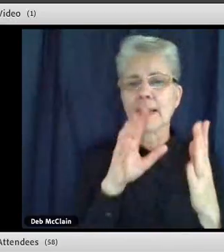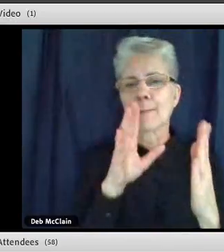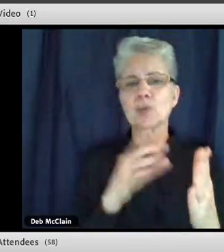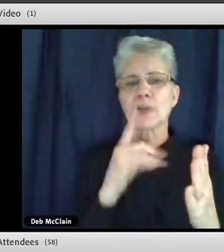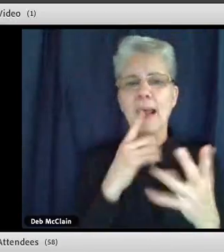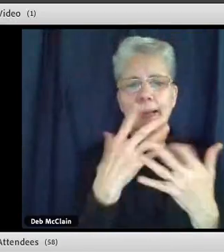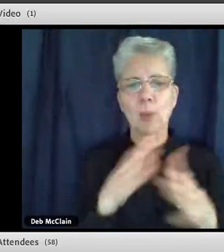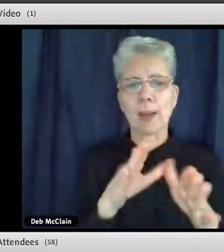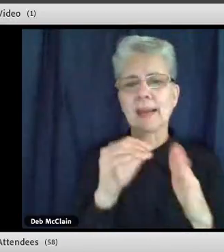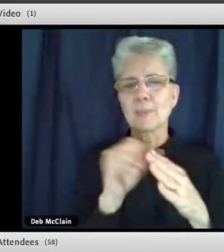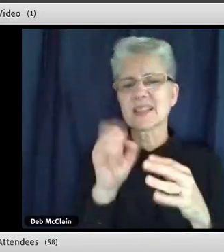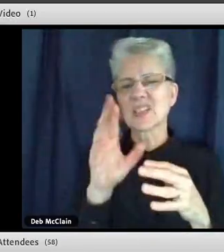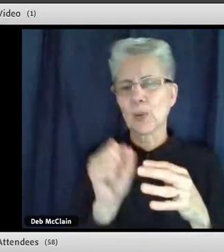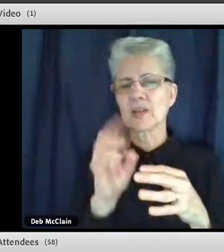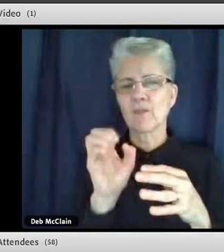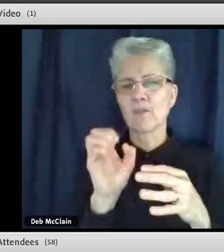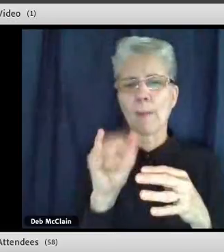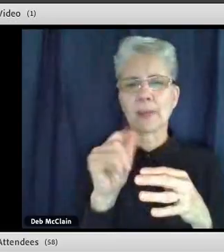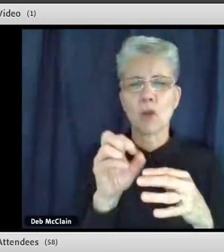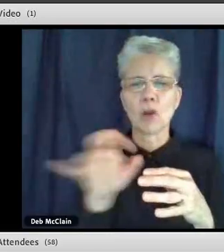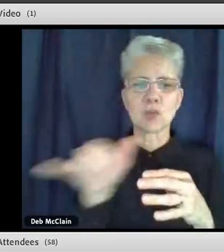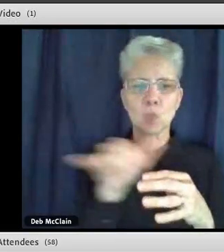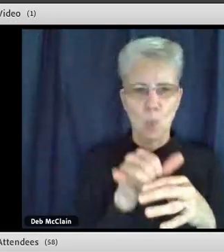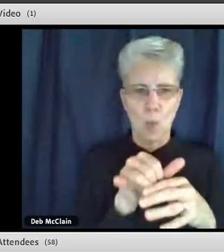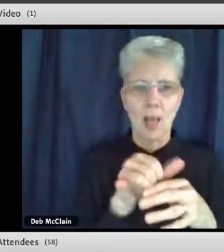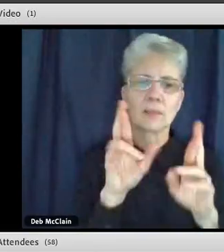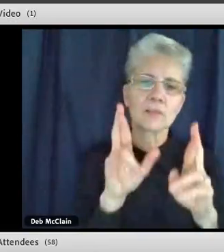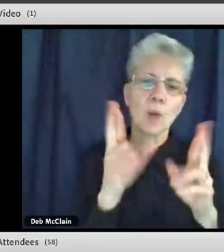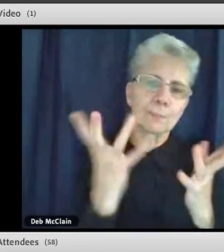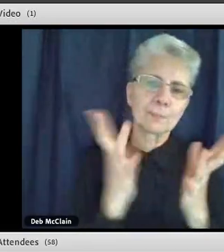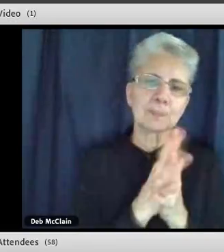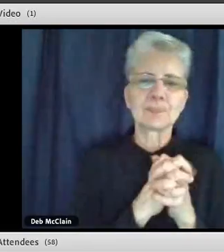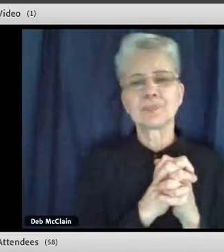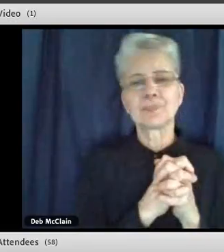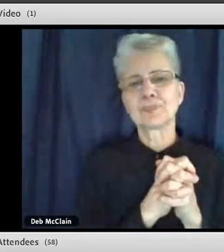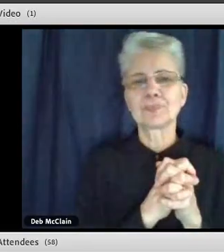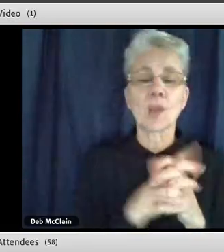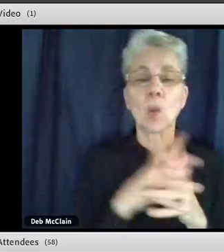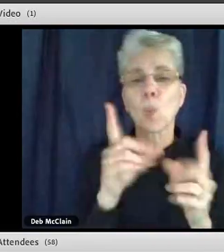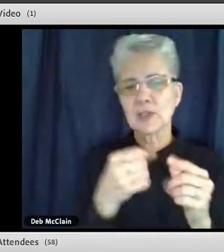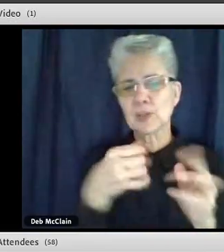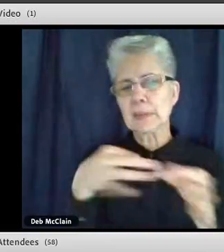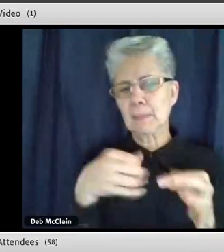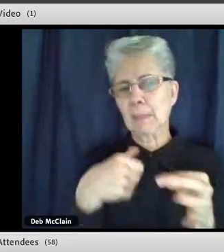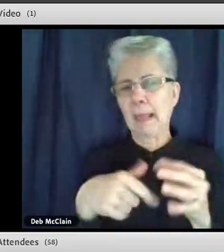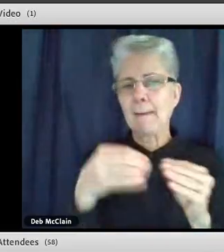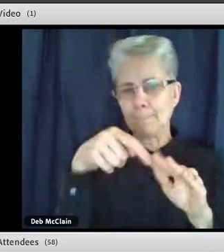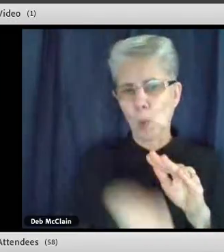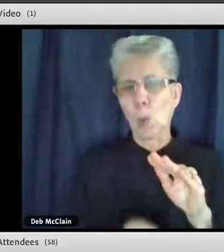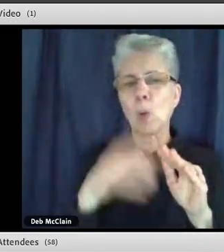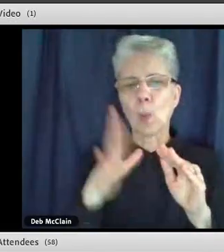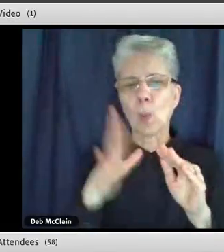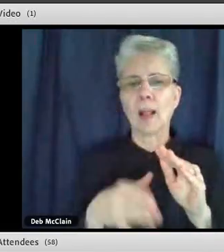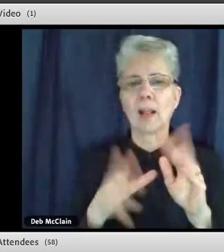well. So where we do go into that detail. So